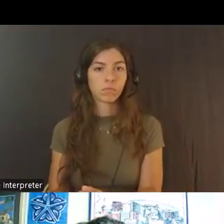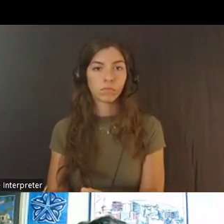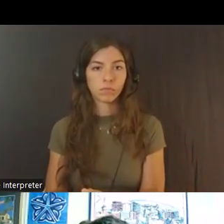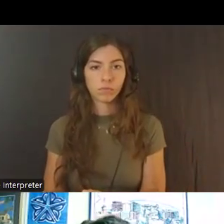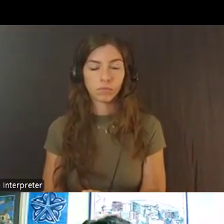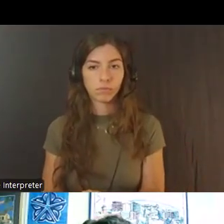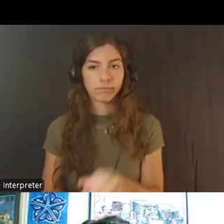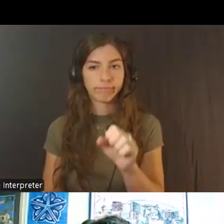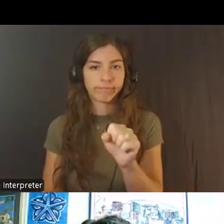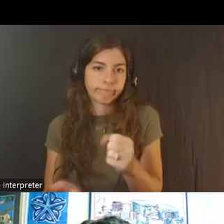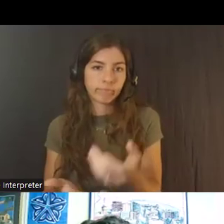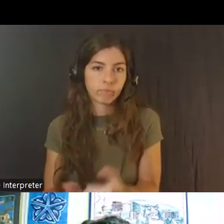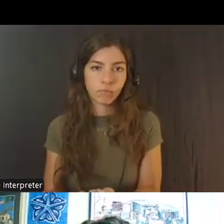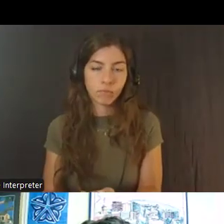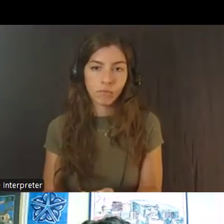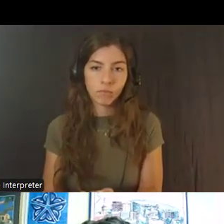Yeah.